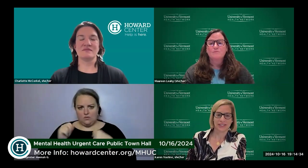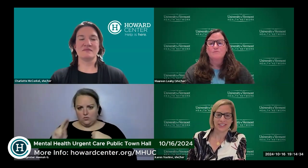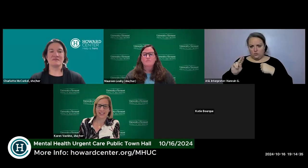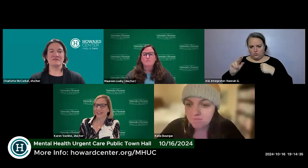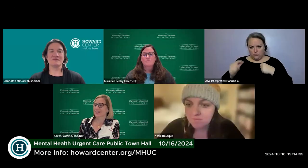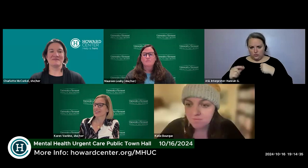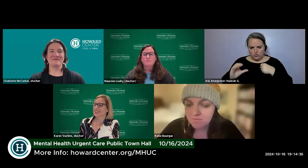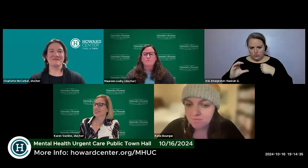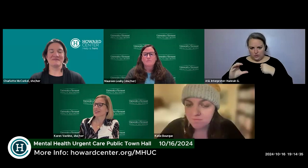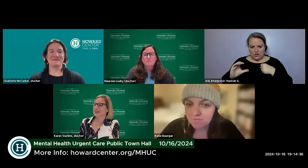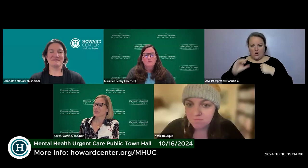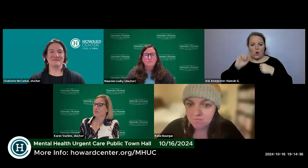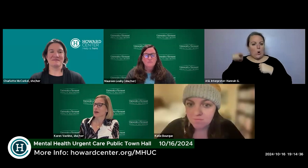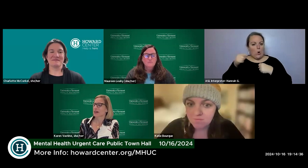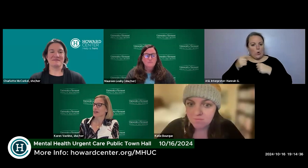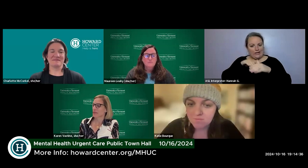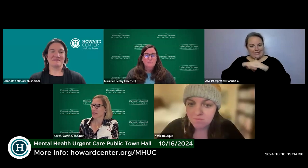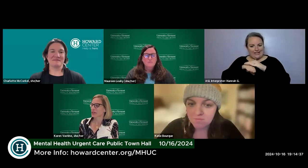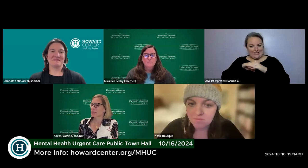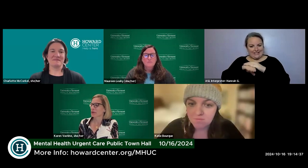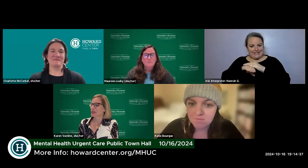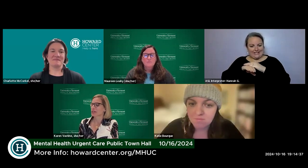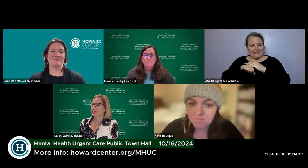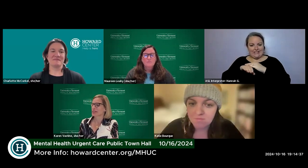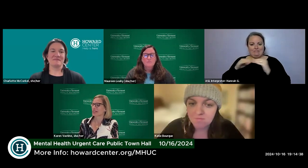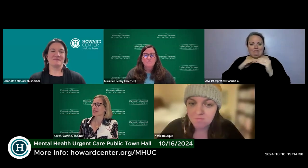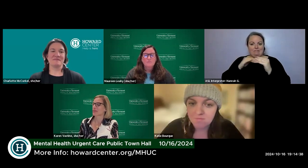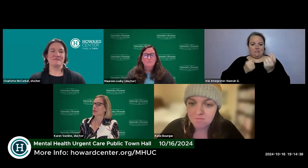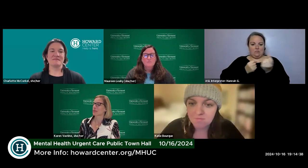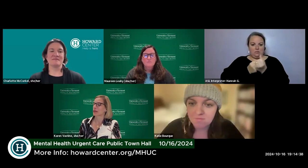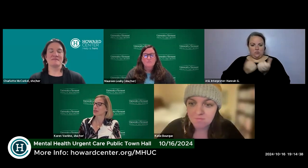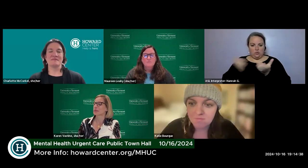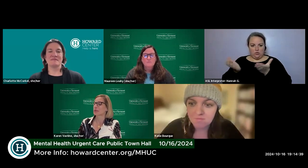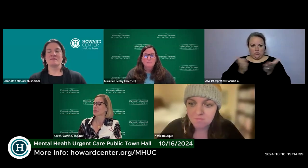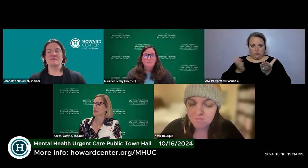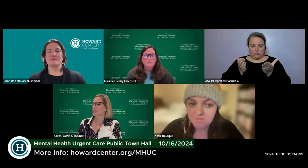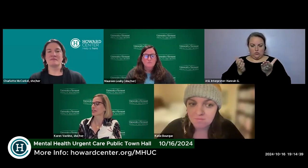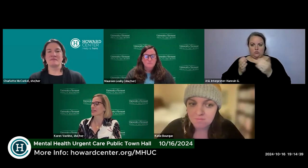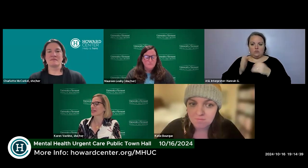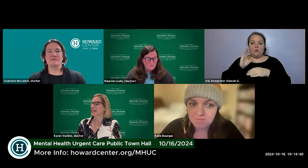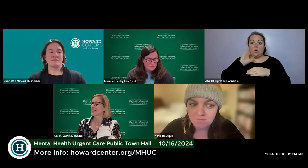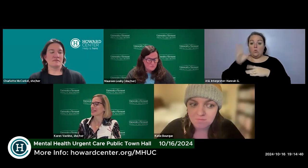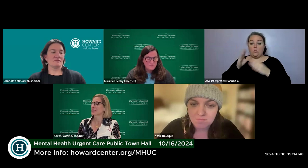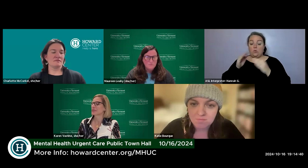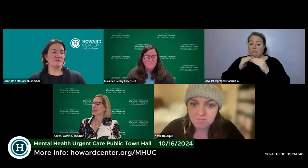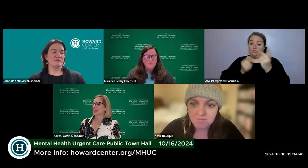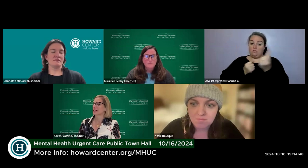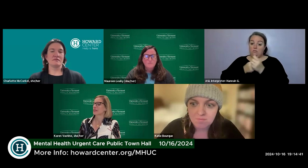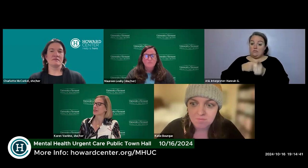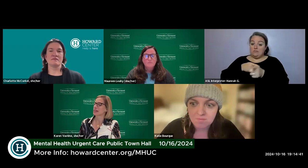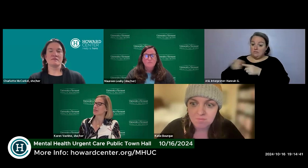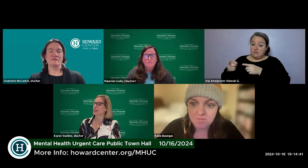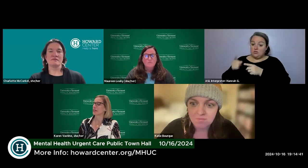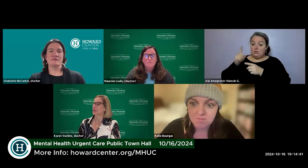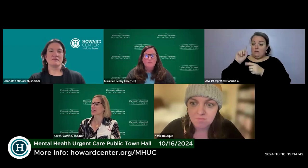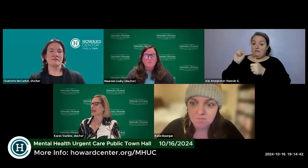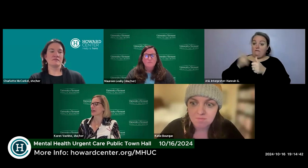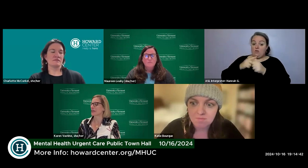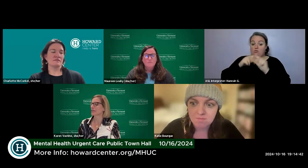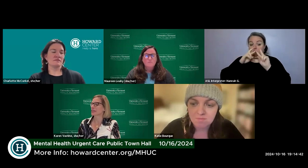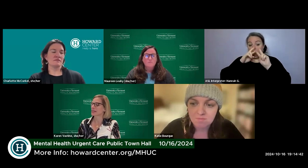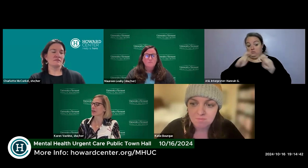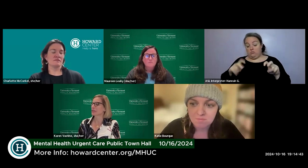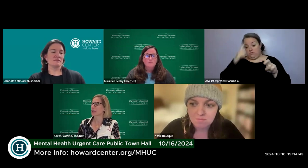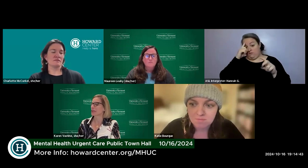only wants to access um uh peer support services will peer support specialists need to assess for safety